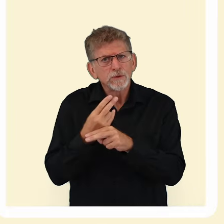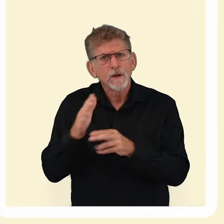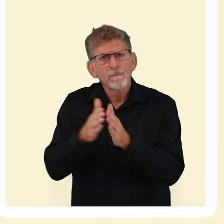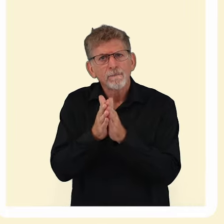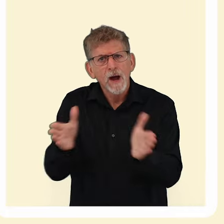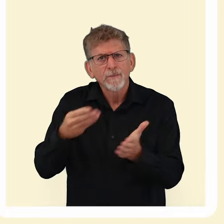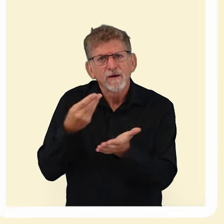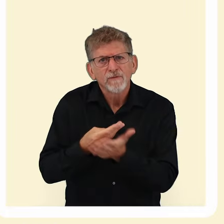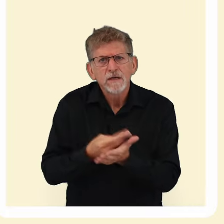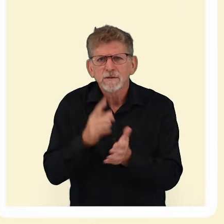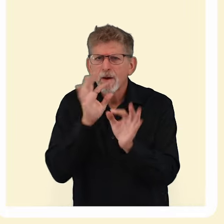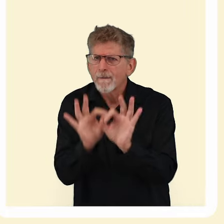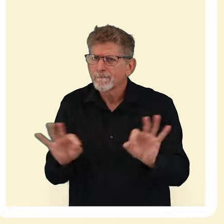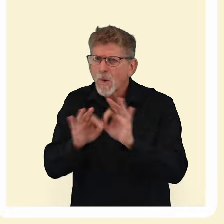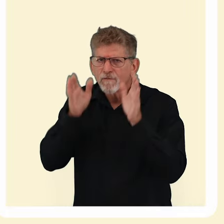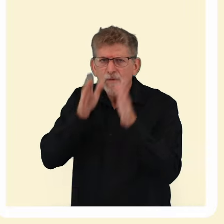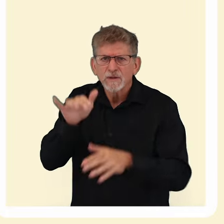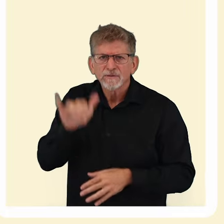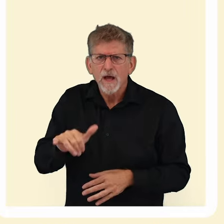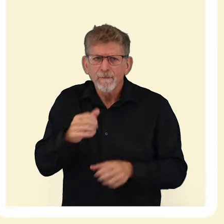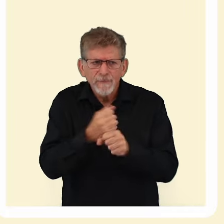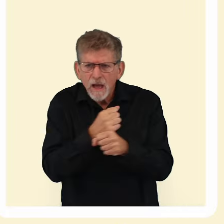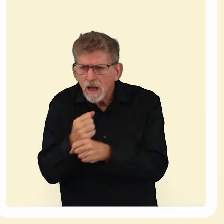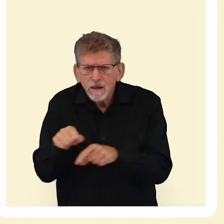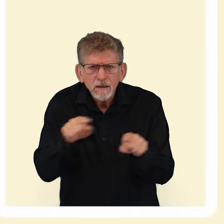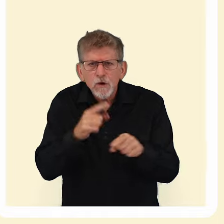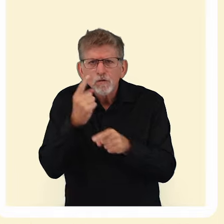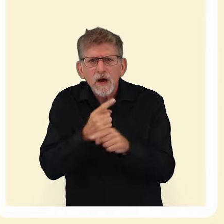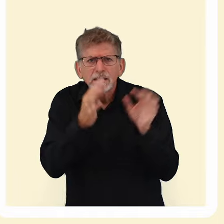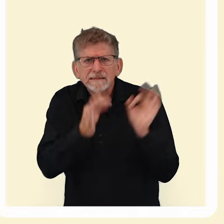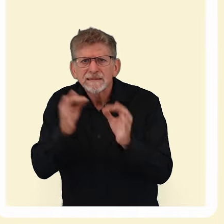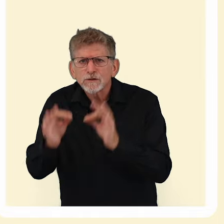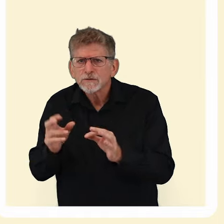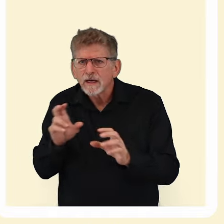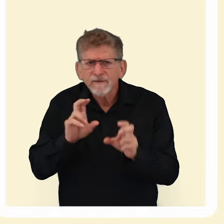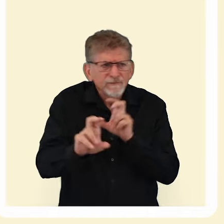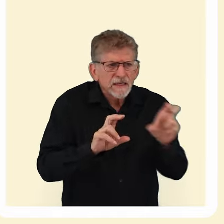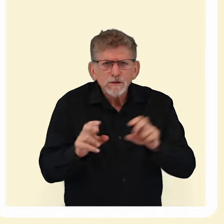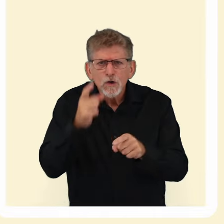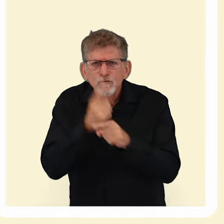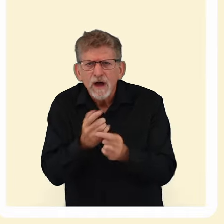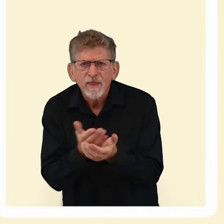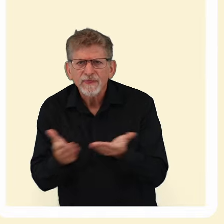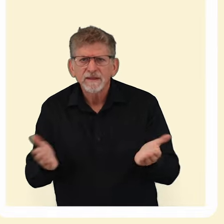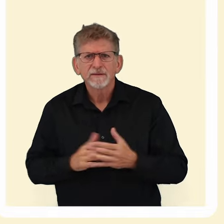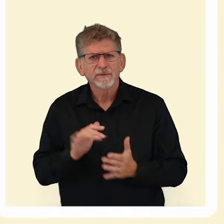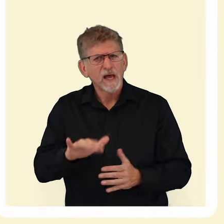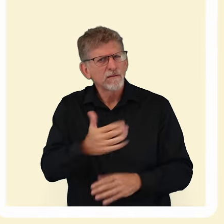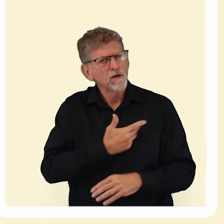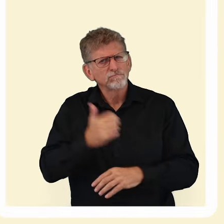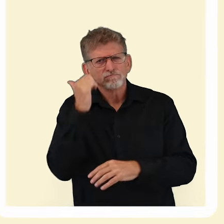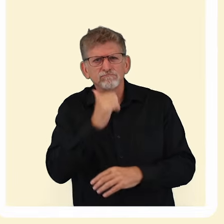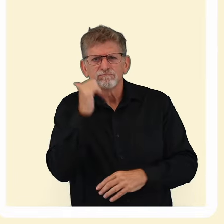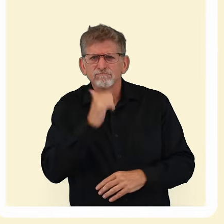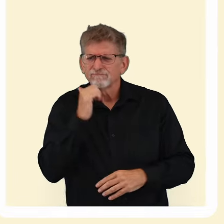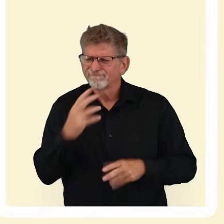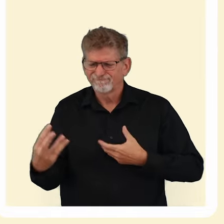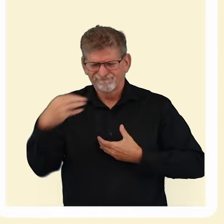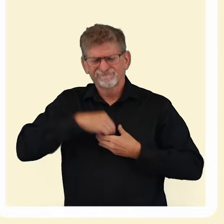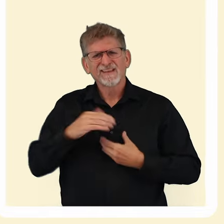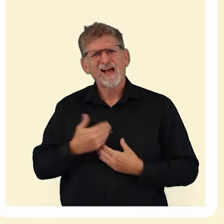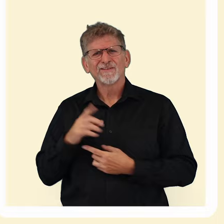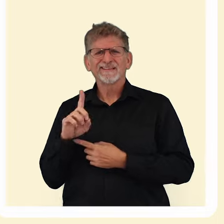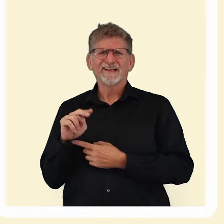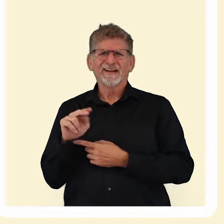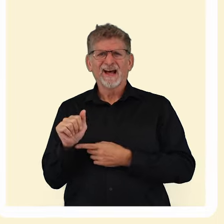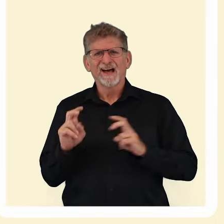that, take the right decision, invest in the right thing. So it's in our day-to-day, I would say, in DNA, we